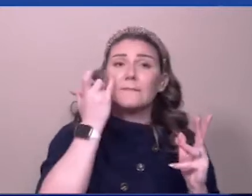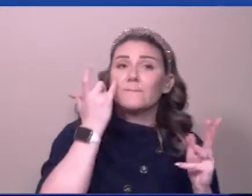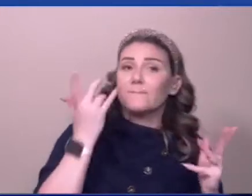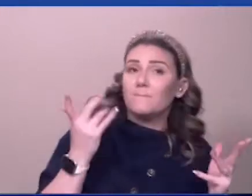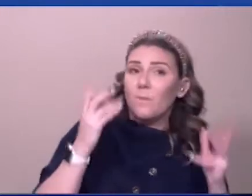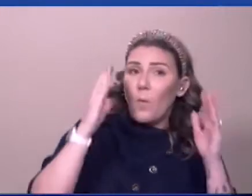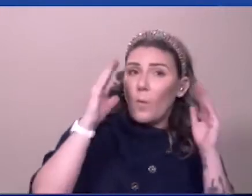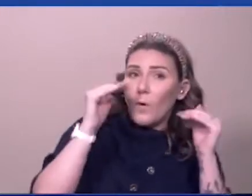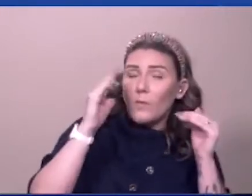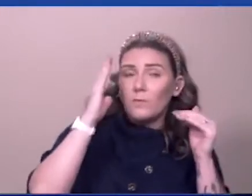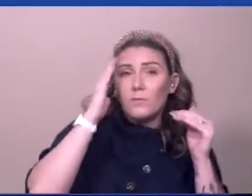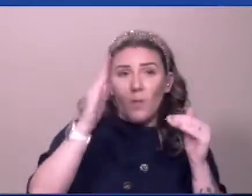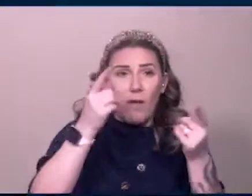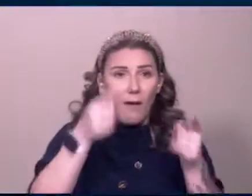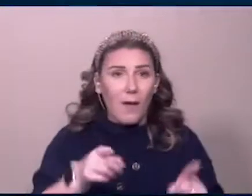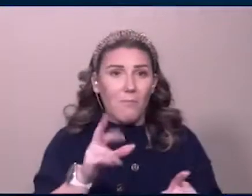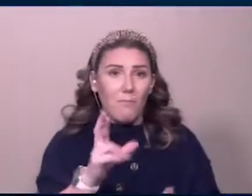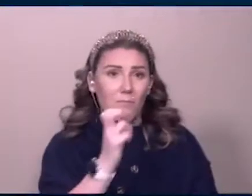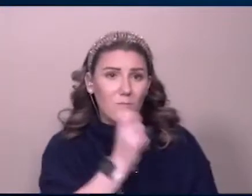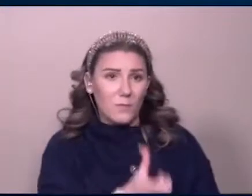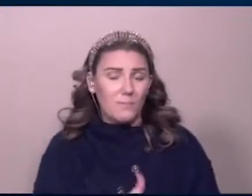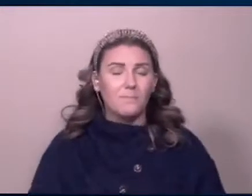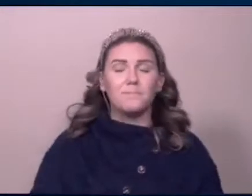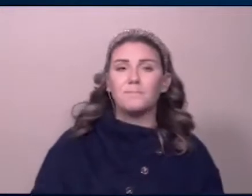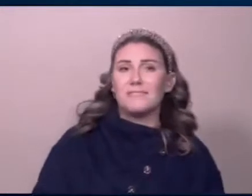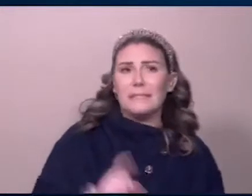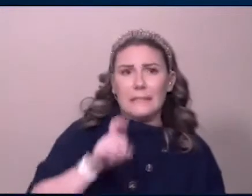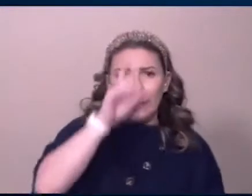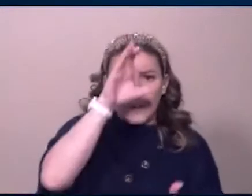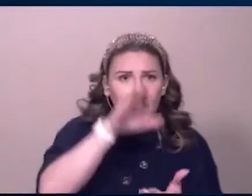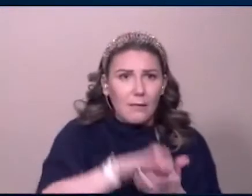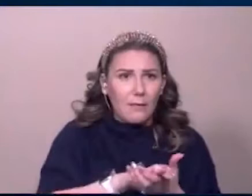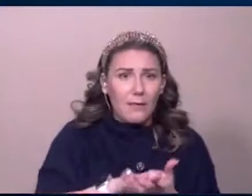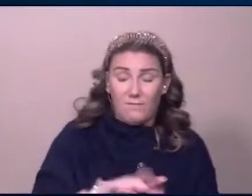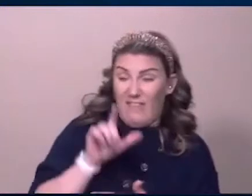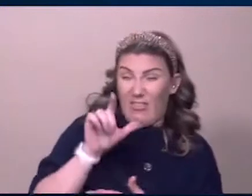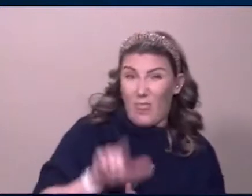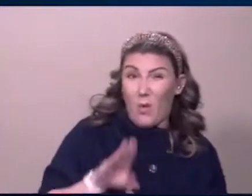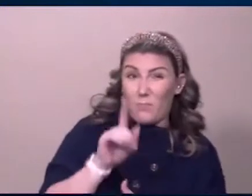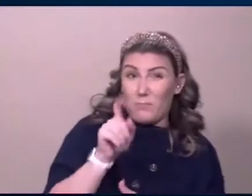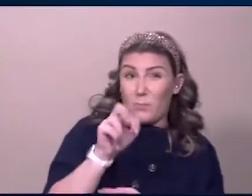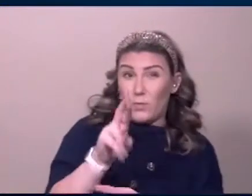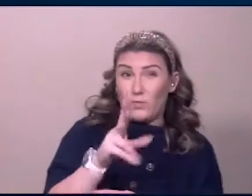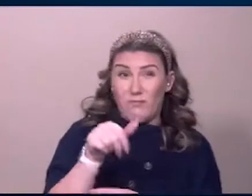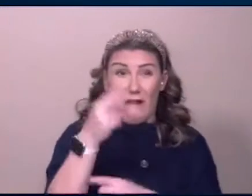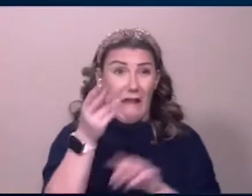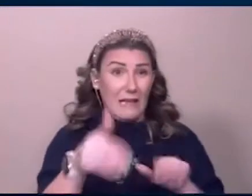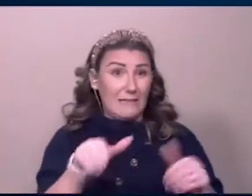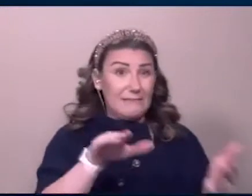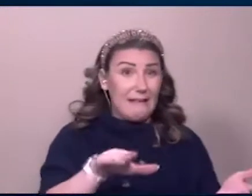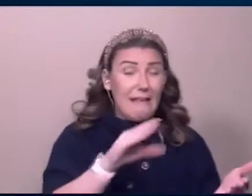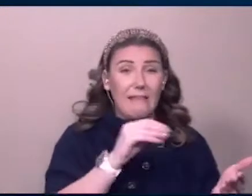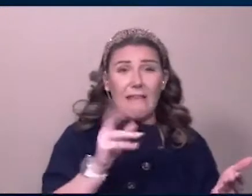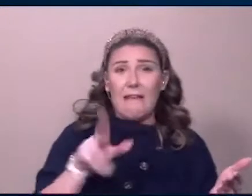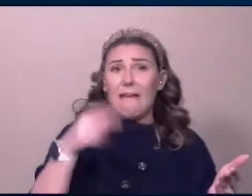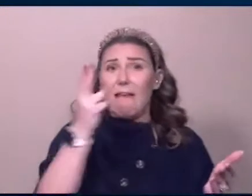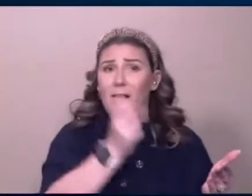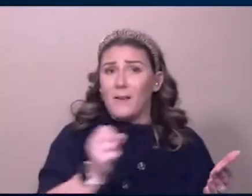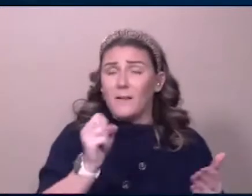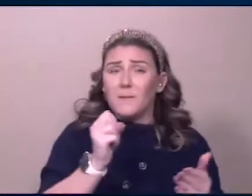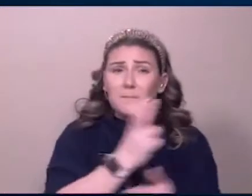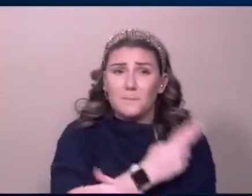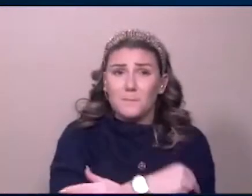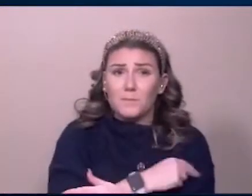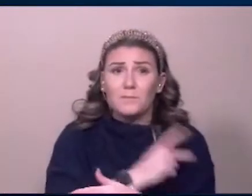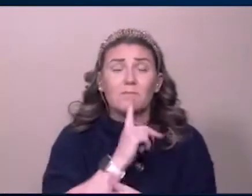going to materialize. Yeah, you got to believe that low booster rate and that higher death and that higher hospitalization rate probably